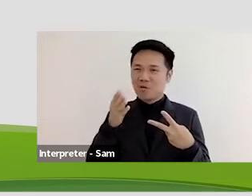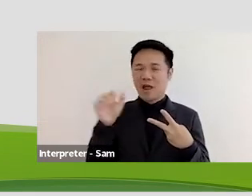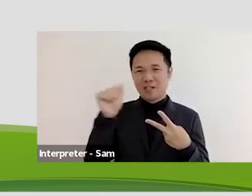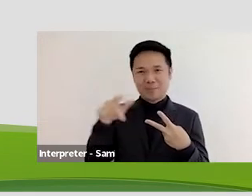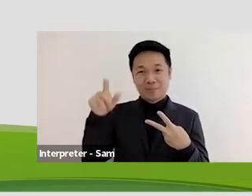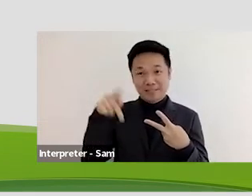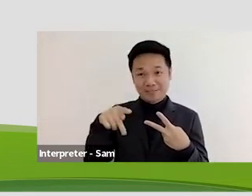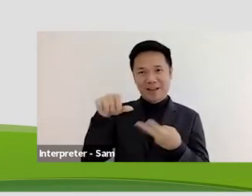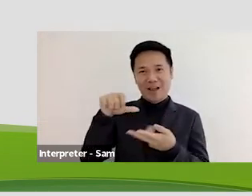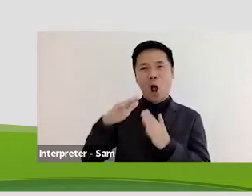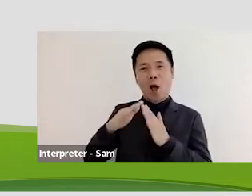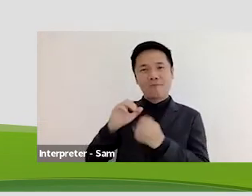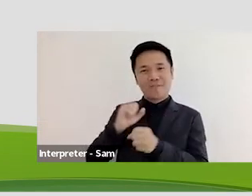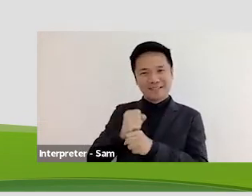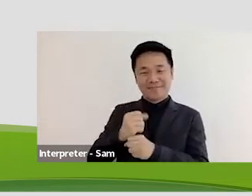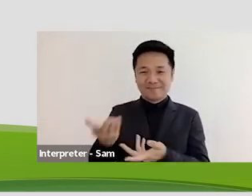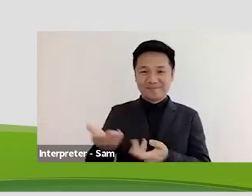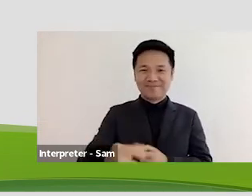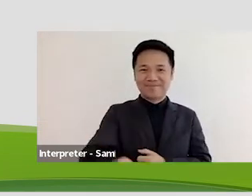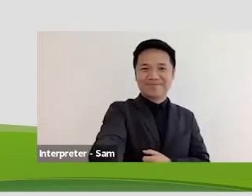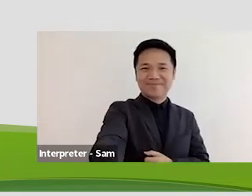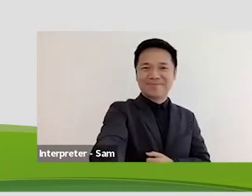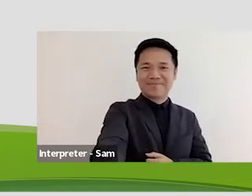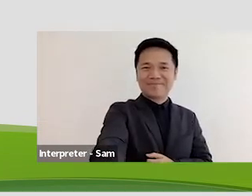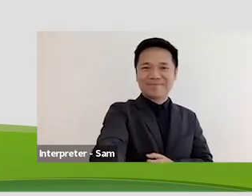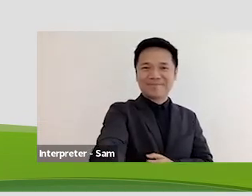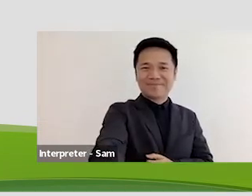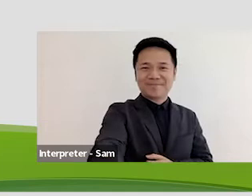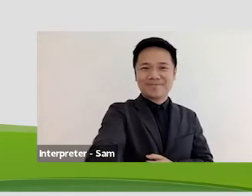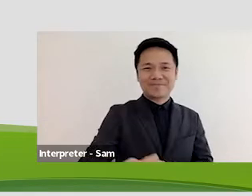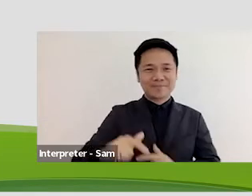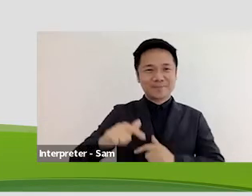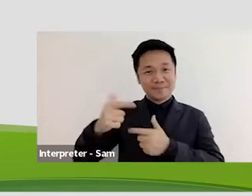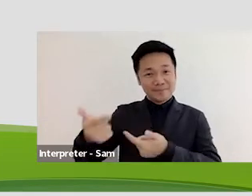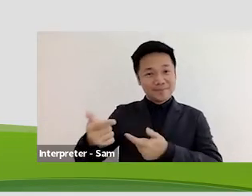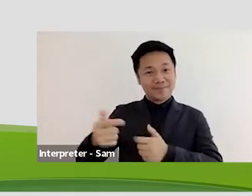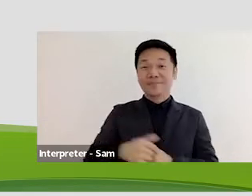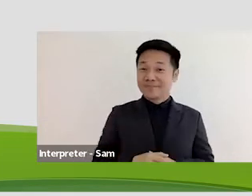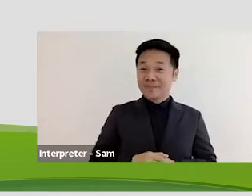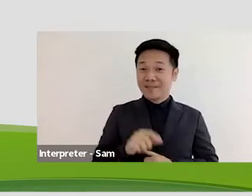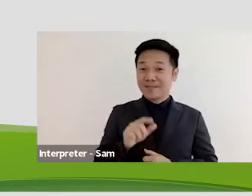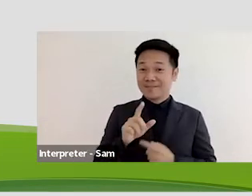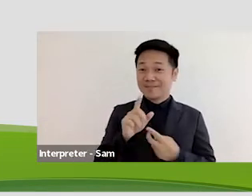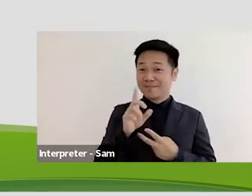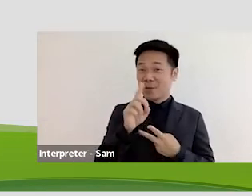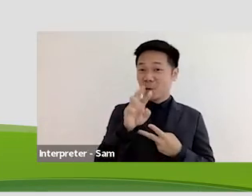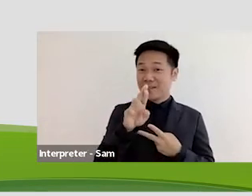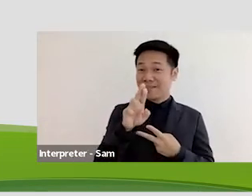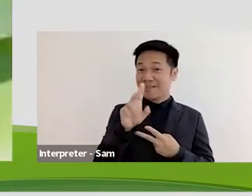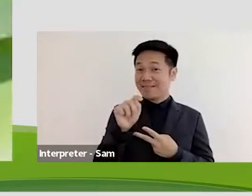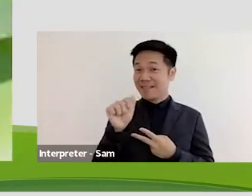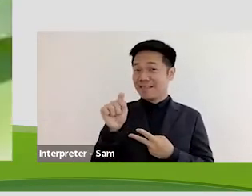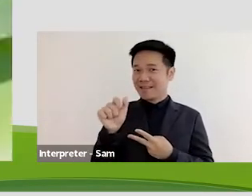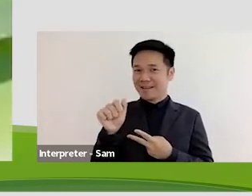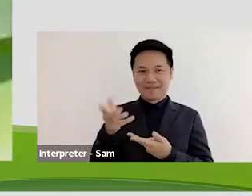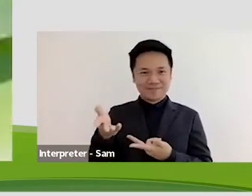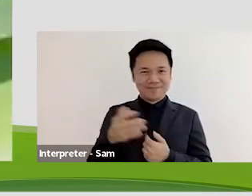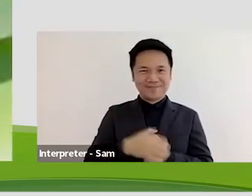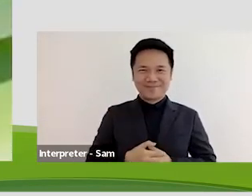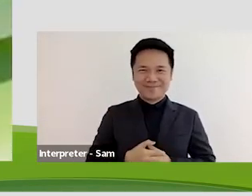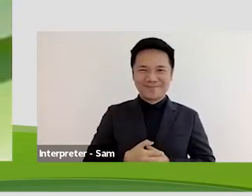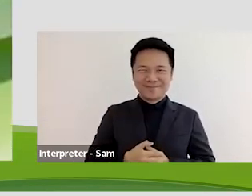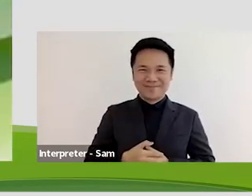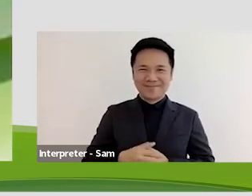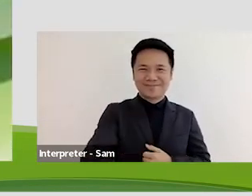Pacific. Without further ado, may I please hand over to Dr. Tata, please? The floor is yours. Thank you very